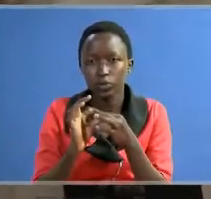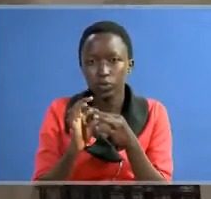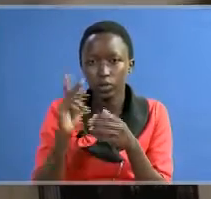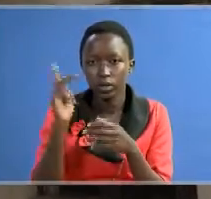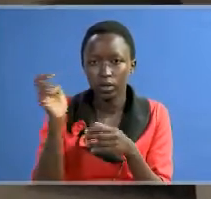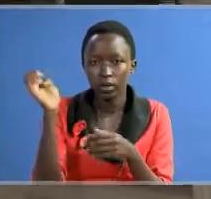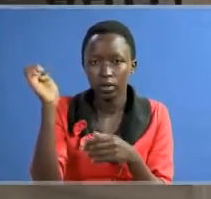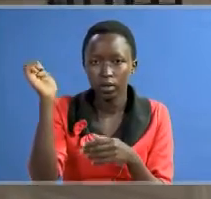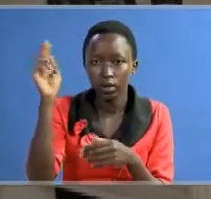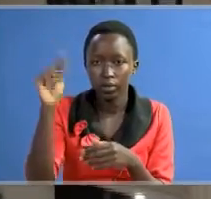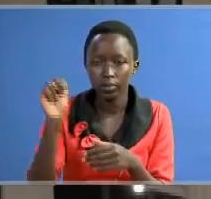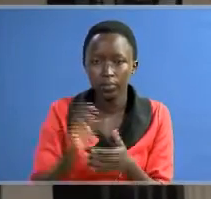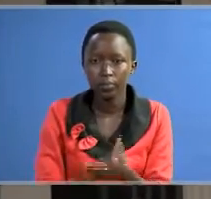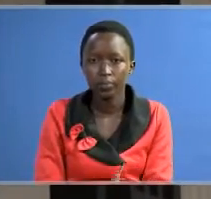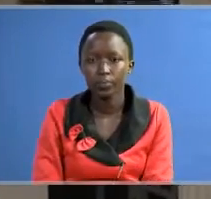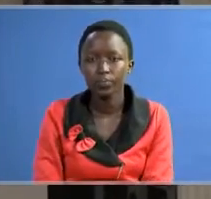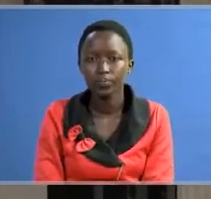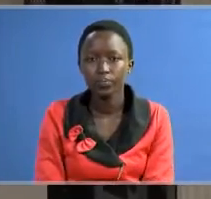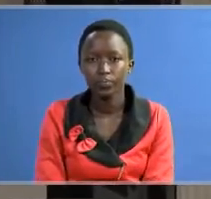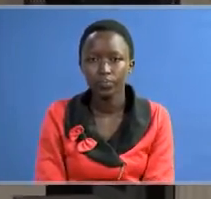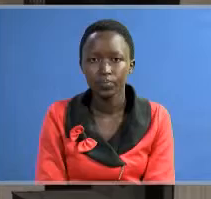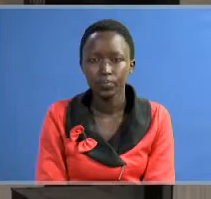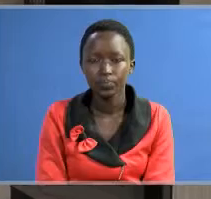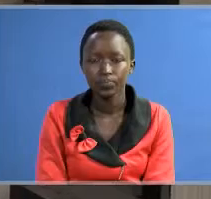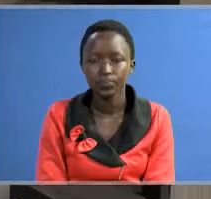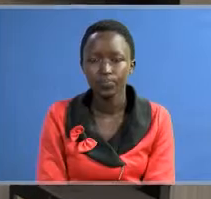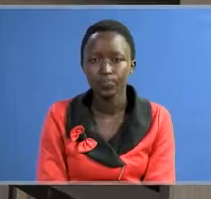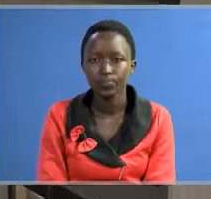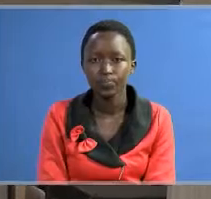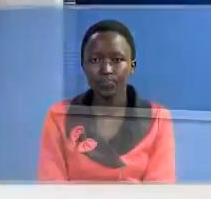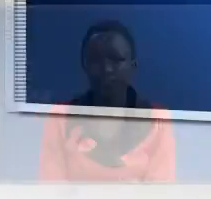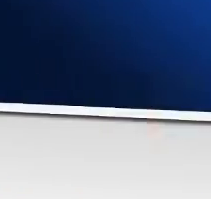Ken Kimani, Sana na Jamii.